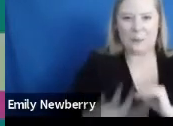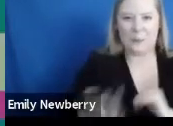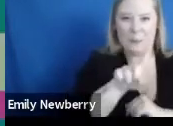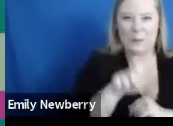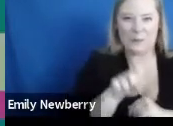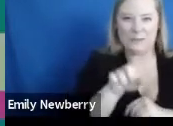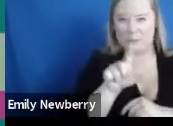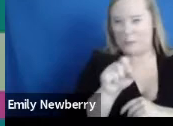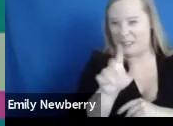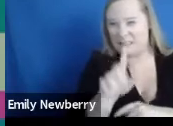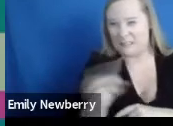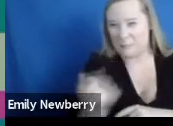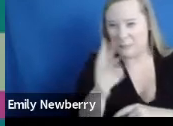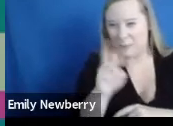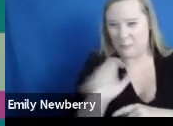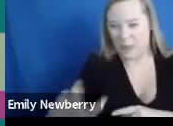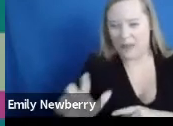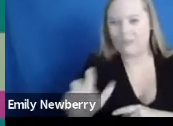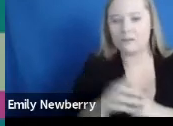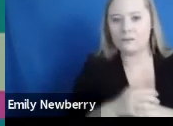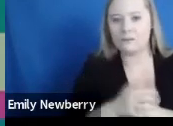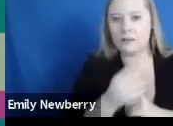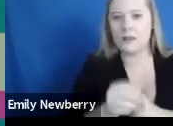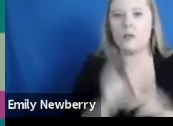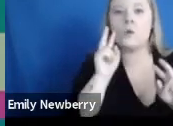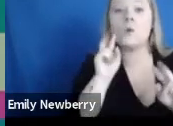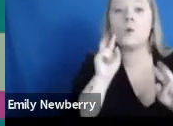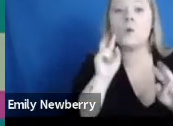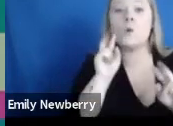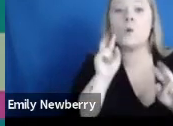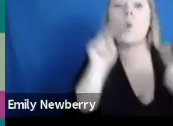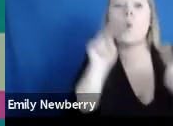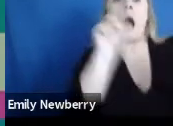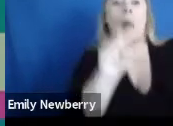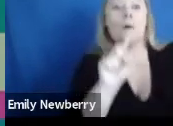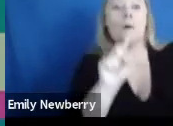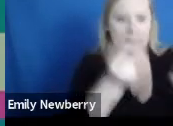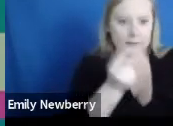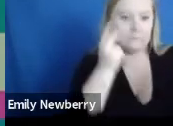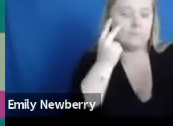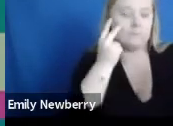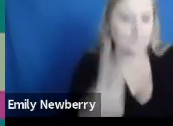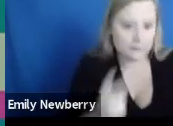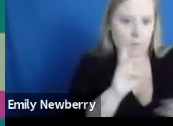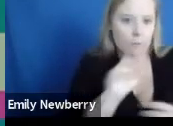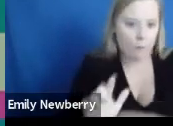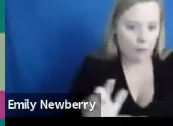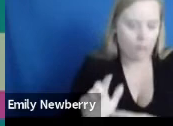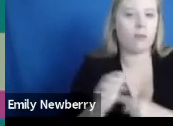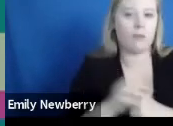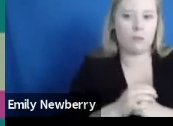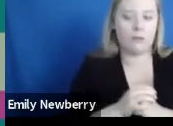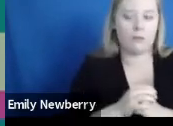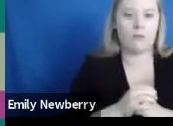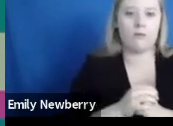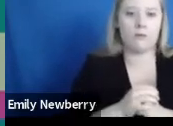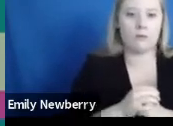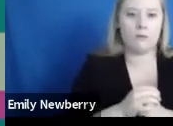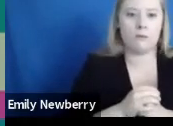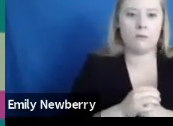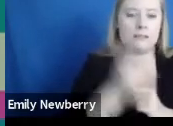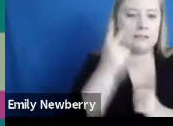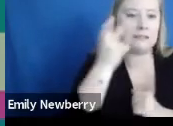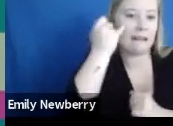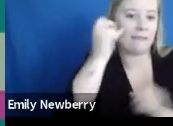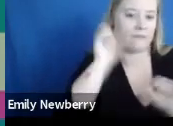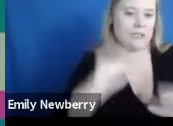were looking at, and the idea was to go out and visit each one of these wells to see what their status were and see if we could get measurements